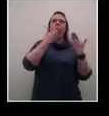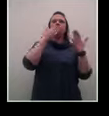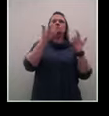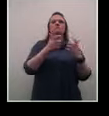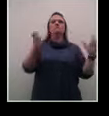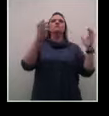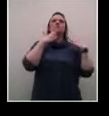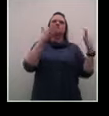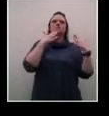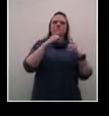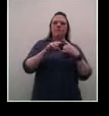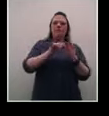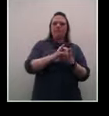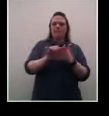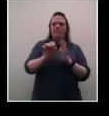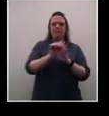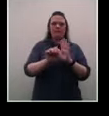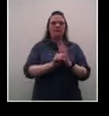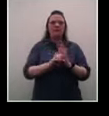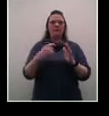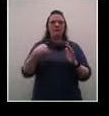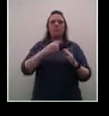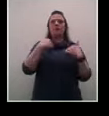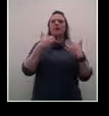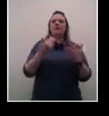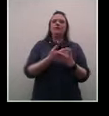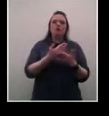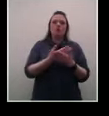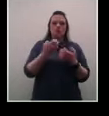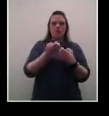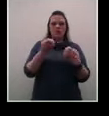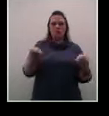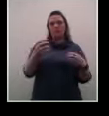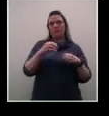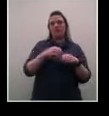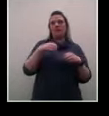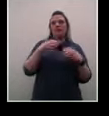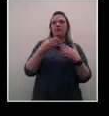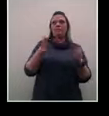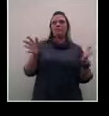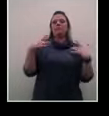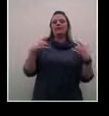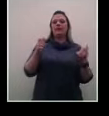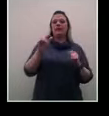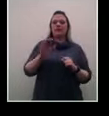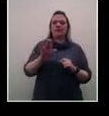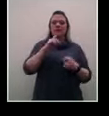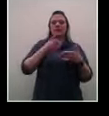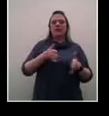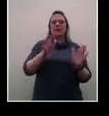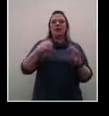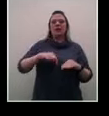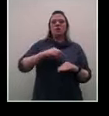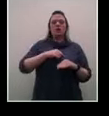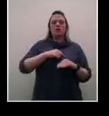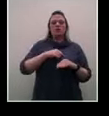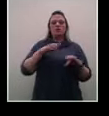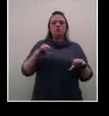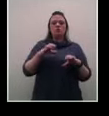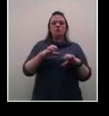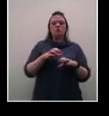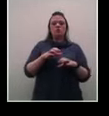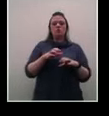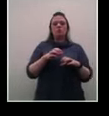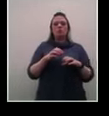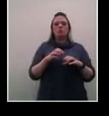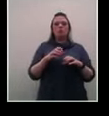thanks. We have new equipment in our public health lab that is allowing us to perform labs